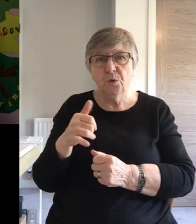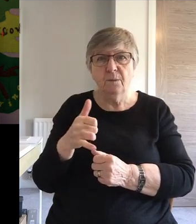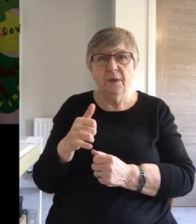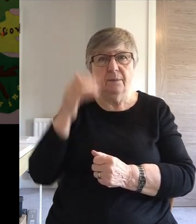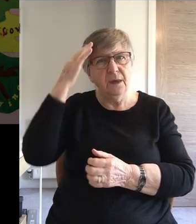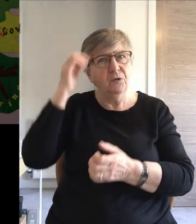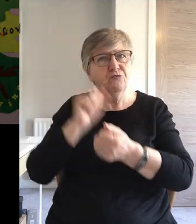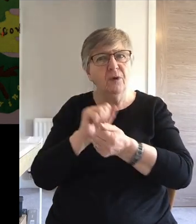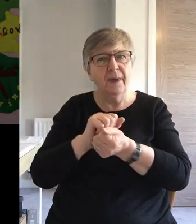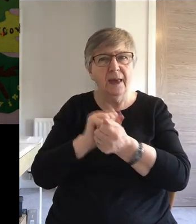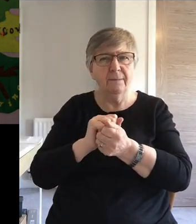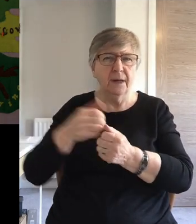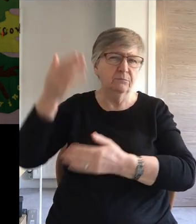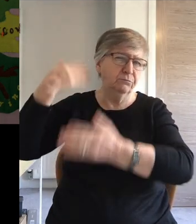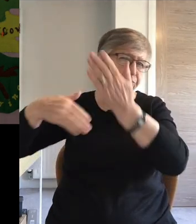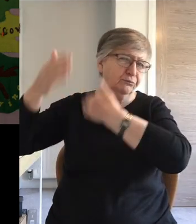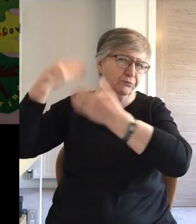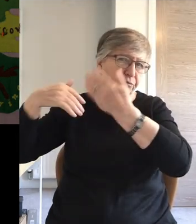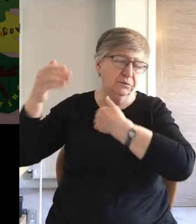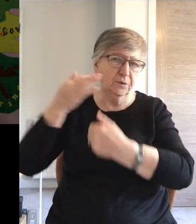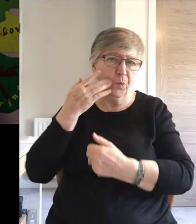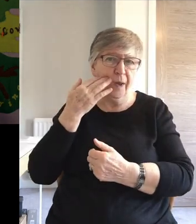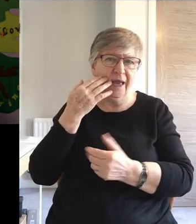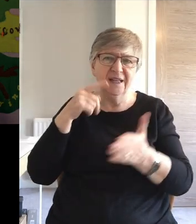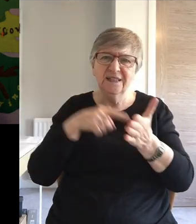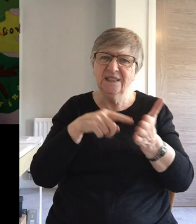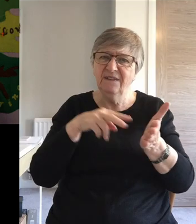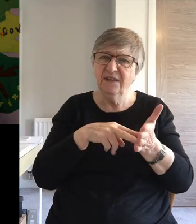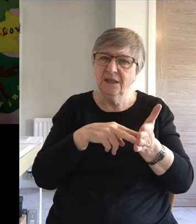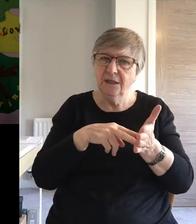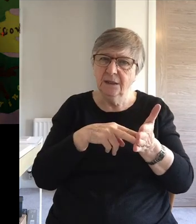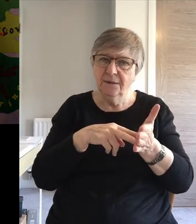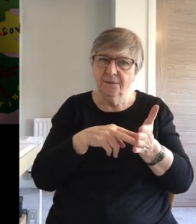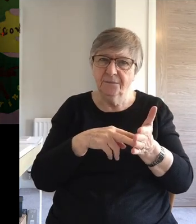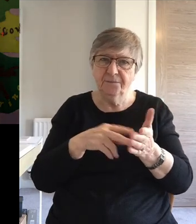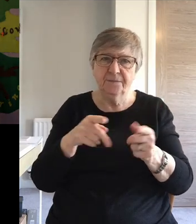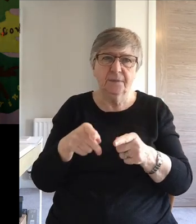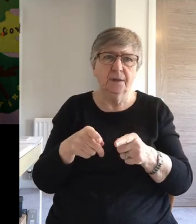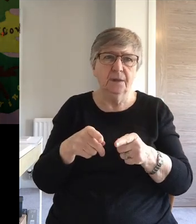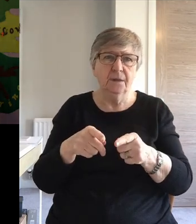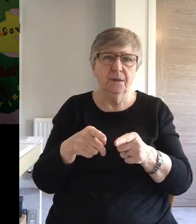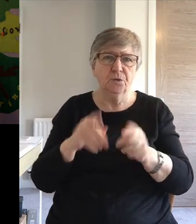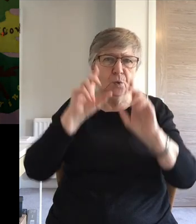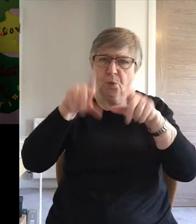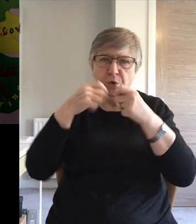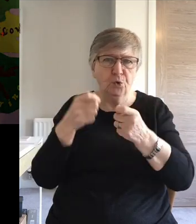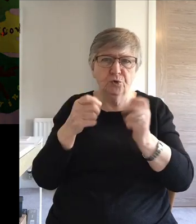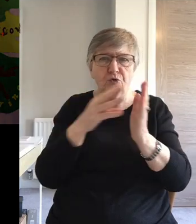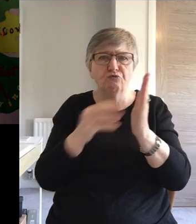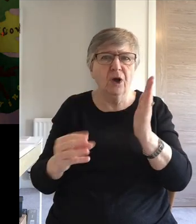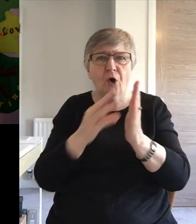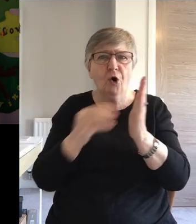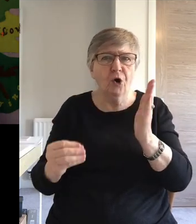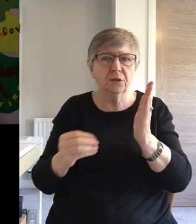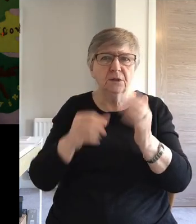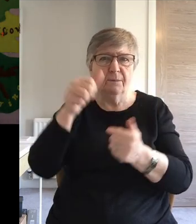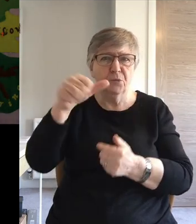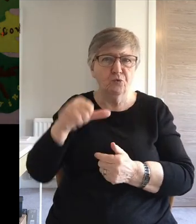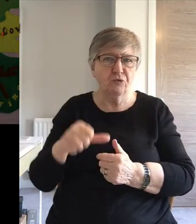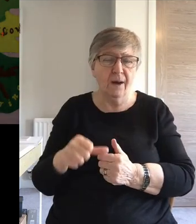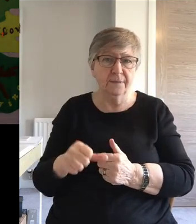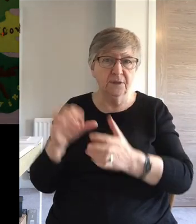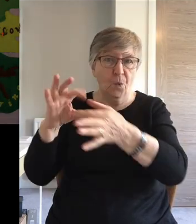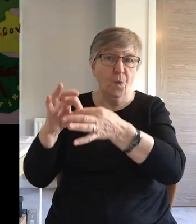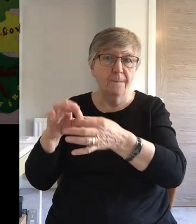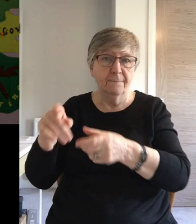Some of you might remember days when we didn't have any means of recording television programs